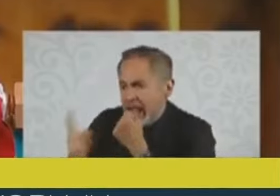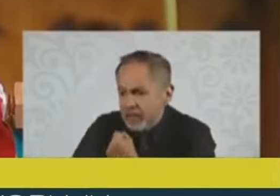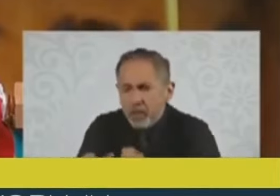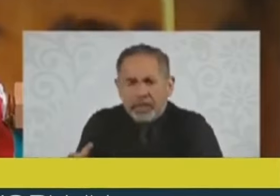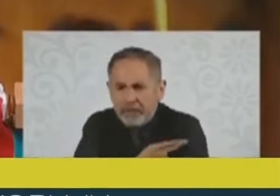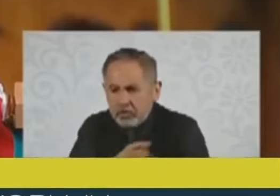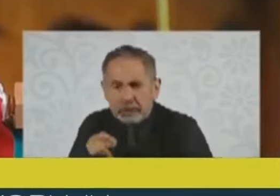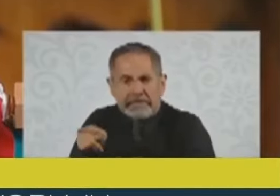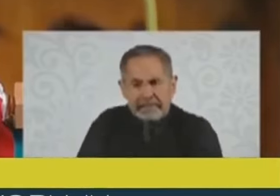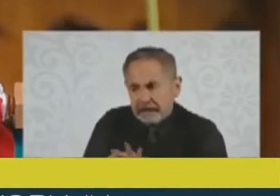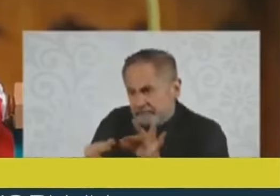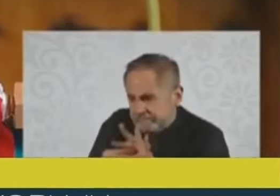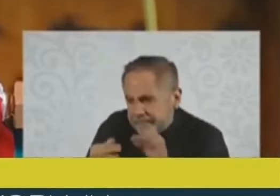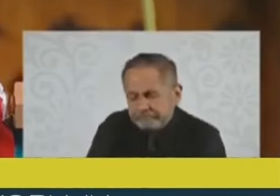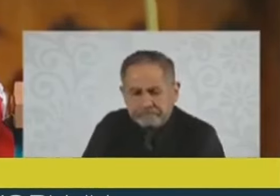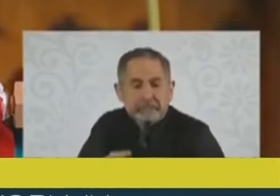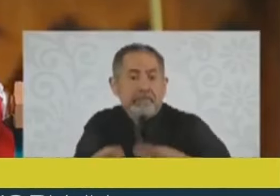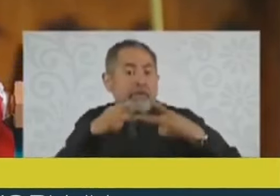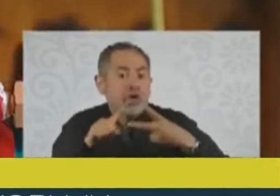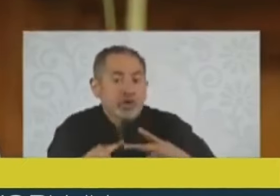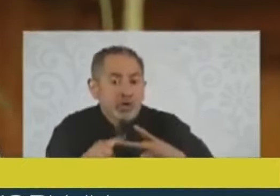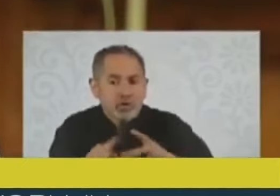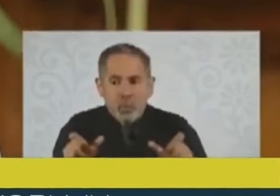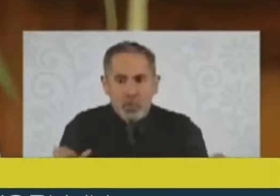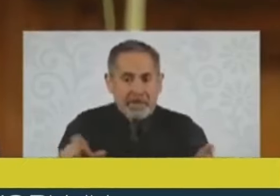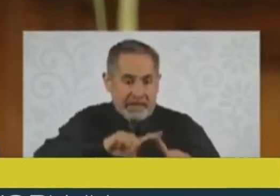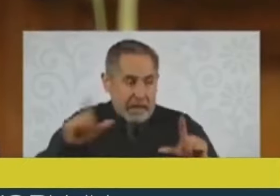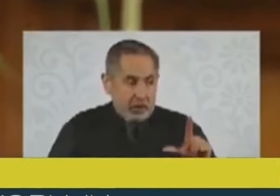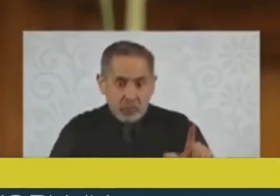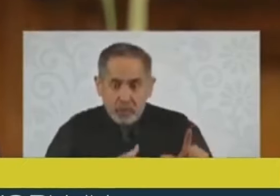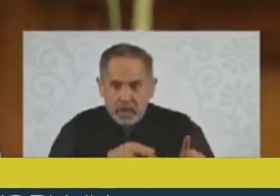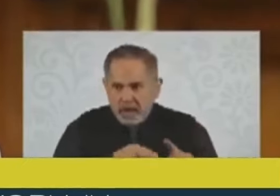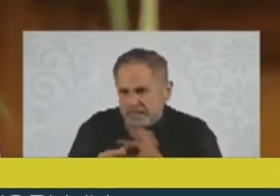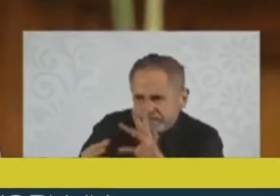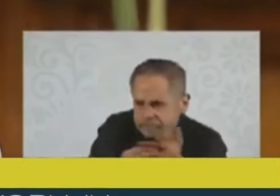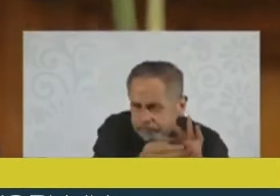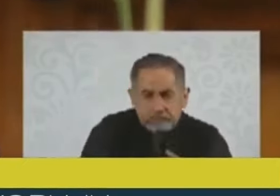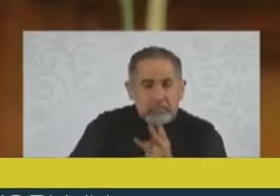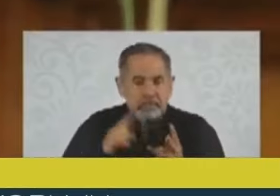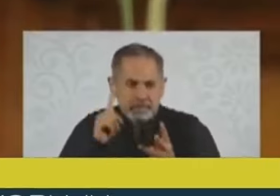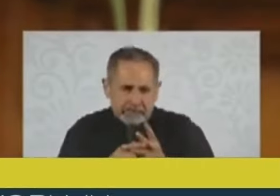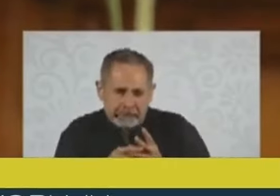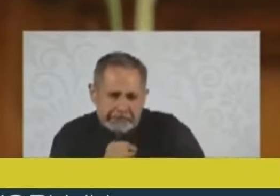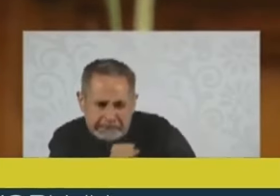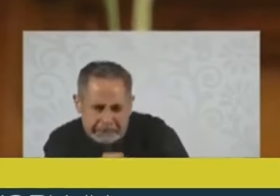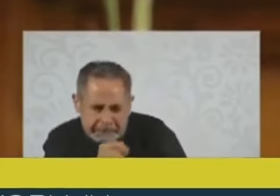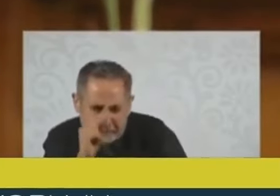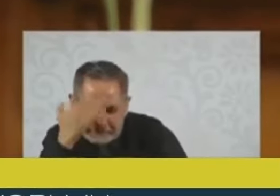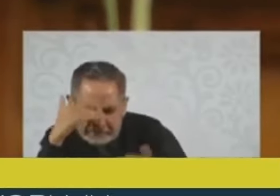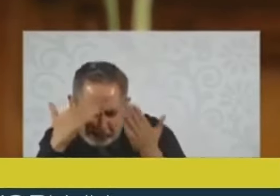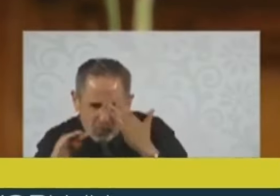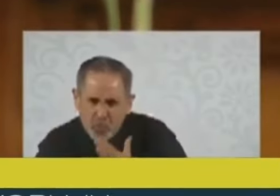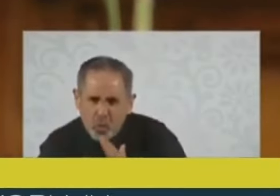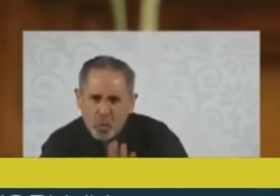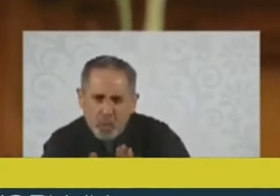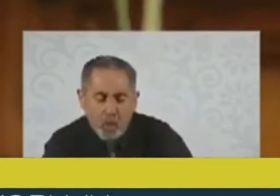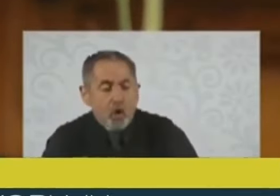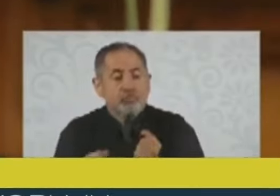Pay attention to the causes, strengthening National Guard, intelligence and investigation,